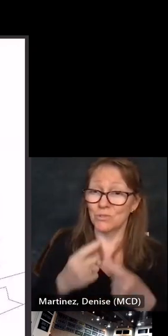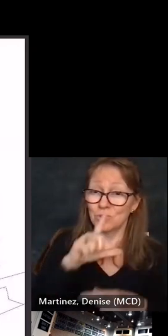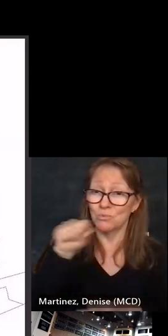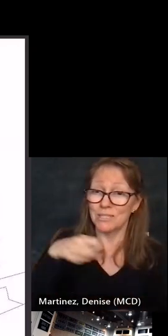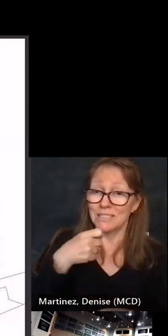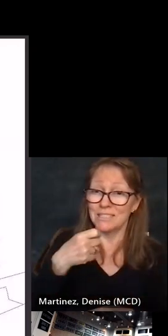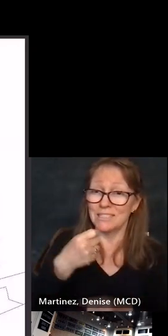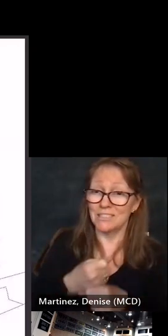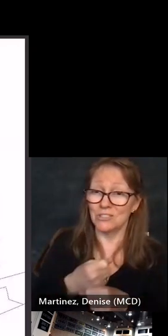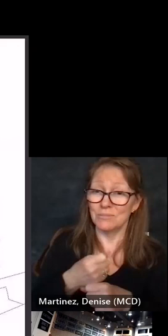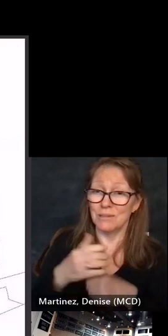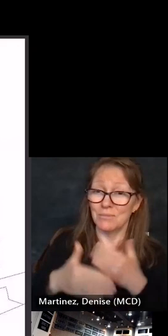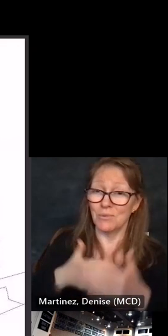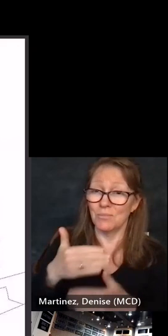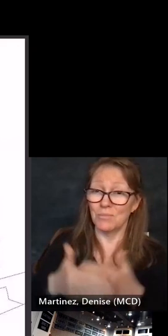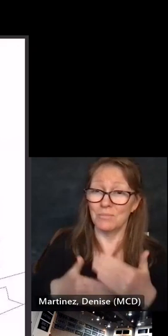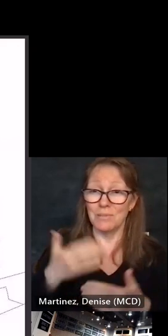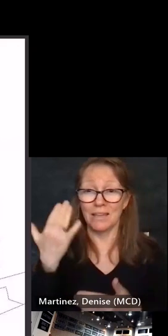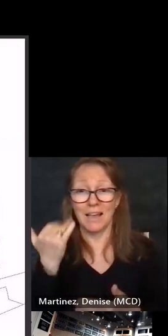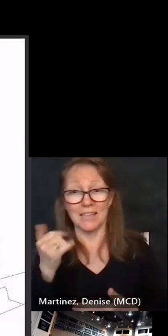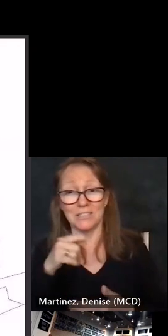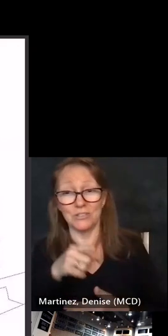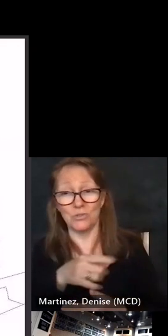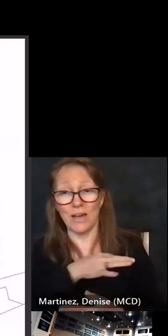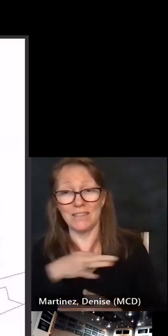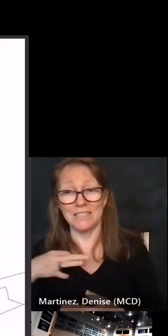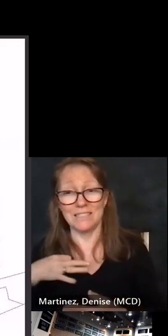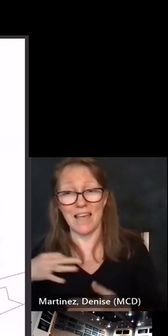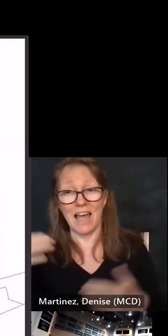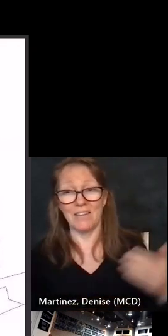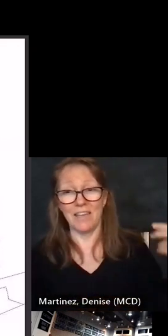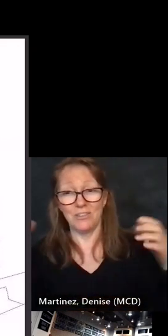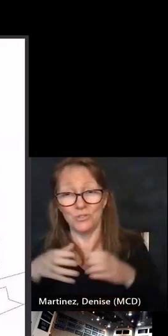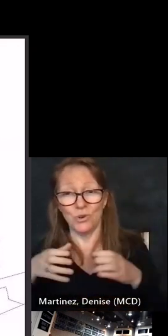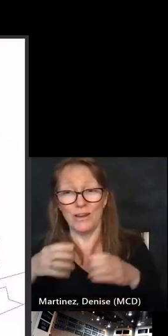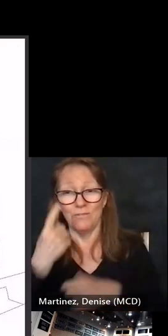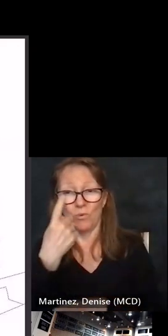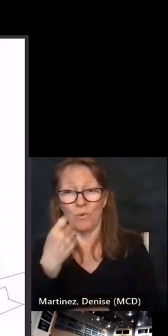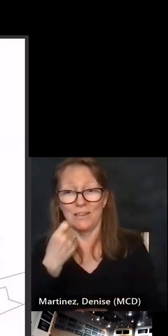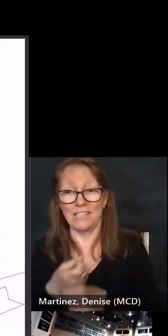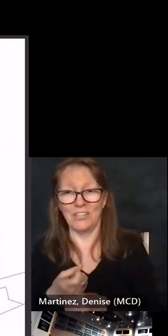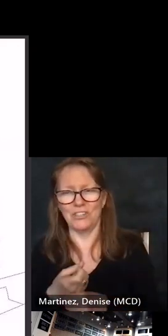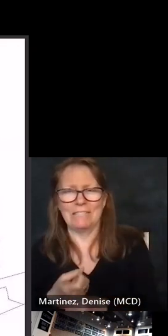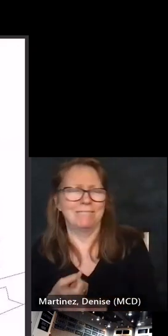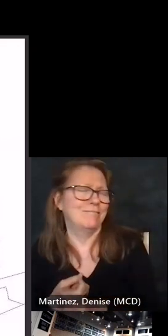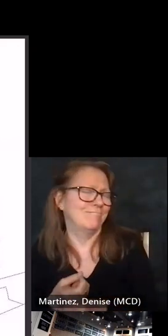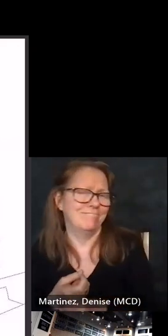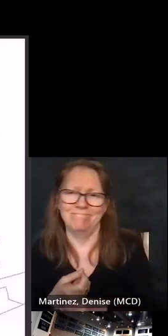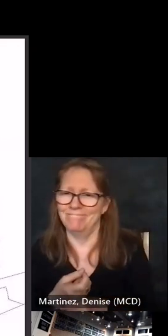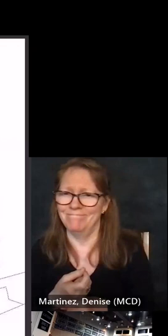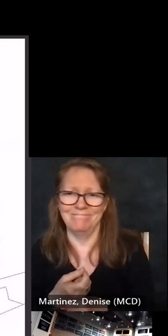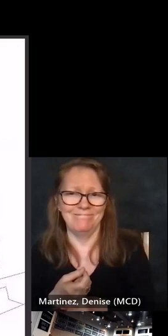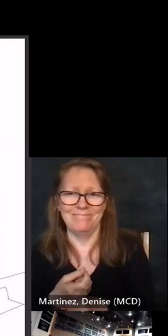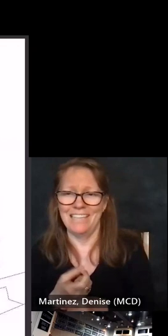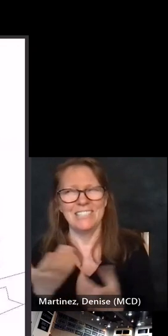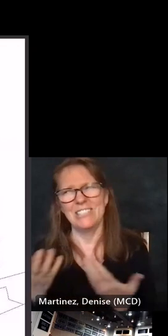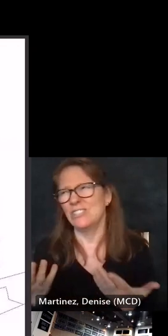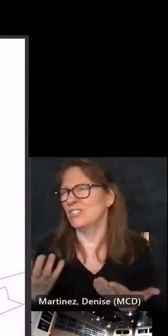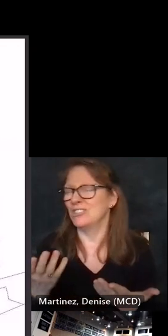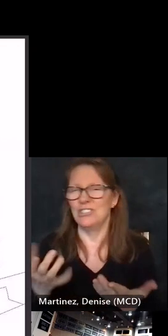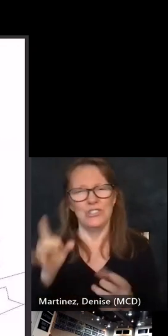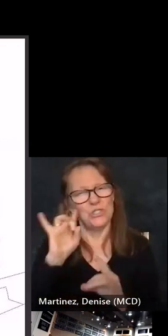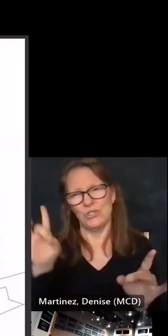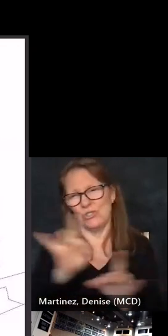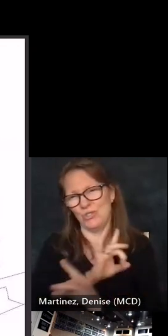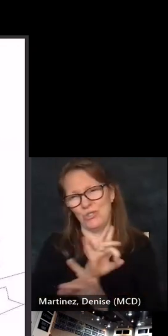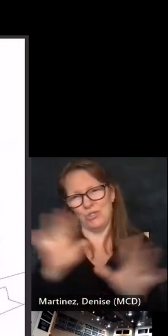because you have to scrap your plan of 1 year. It's just, it's super disrespectful.